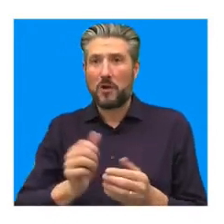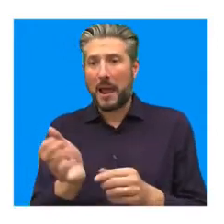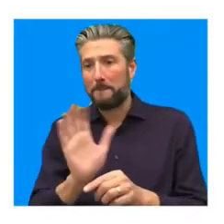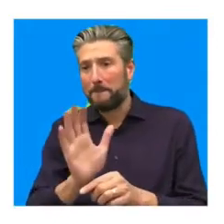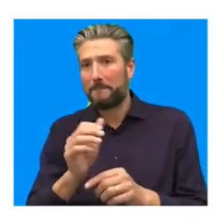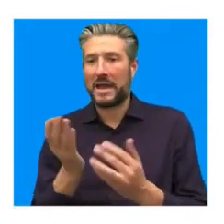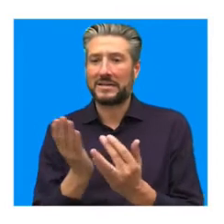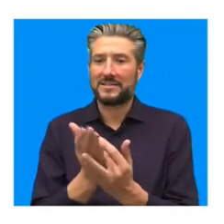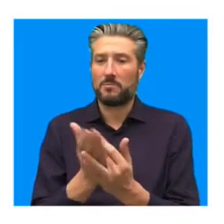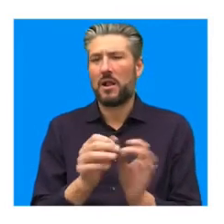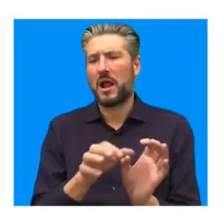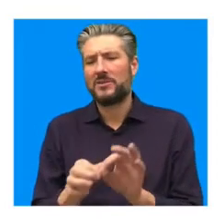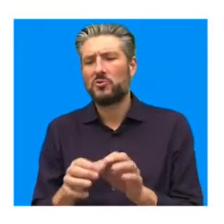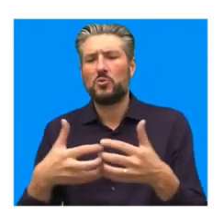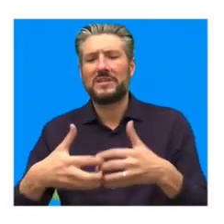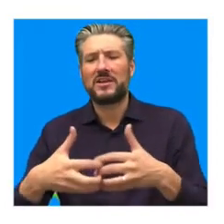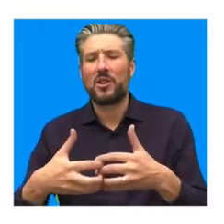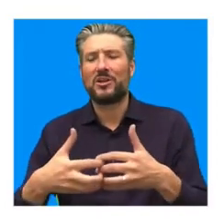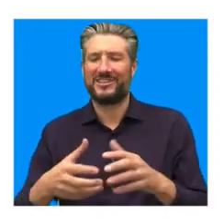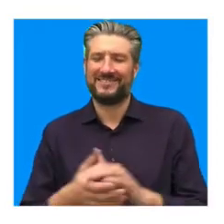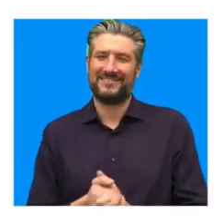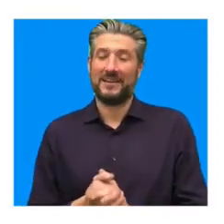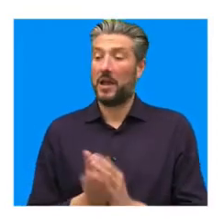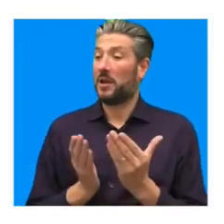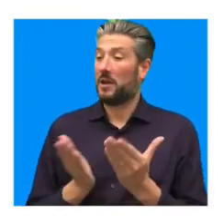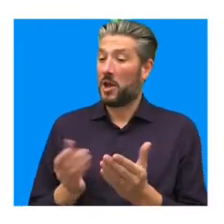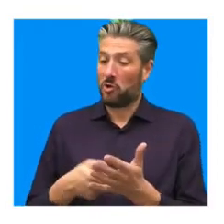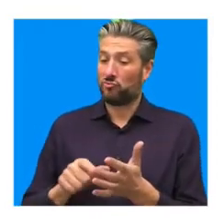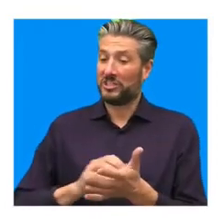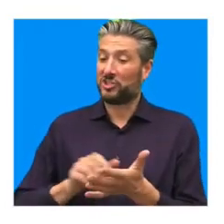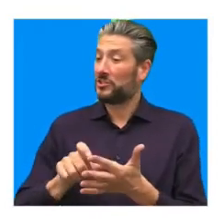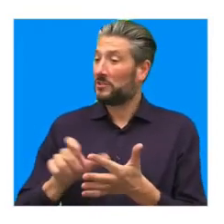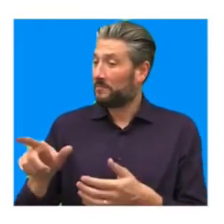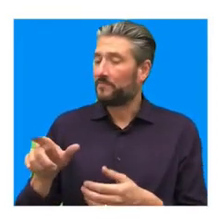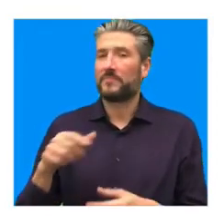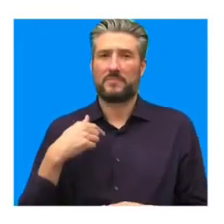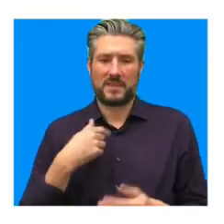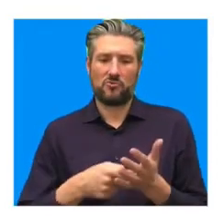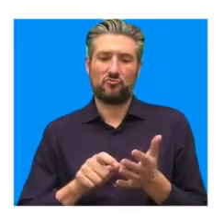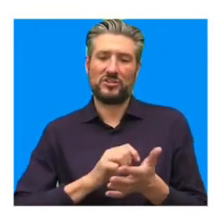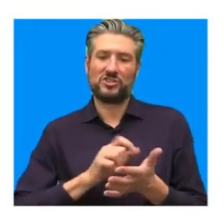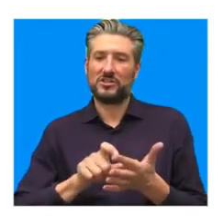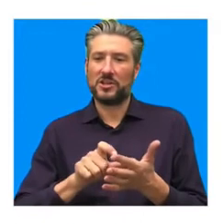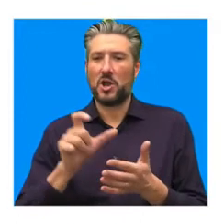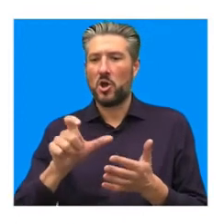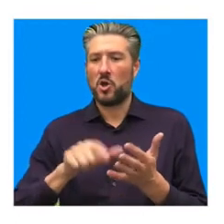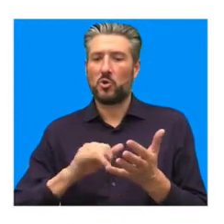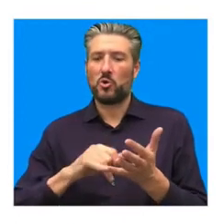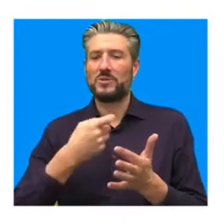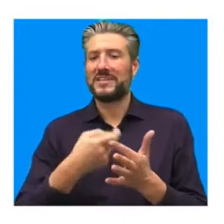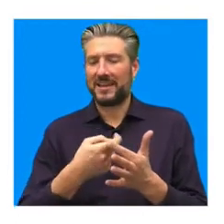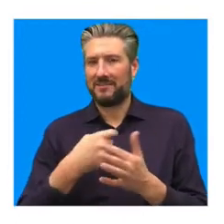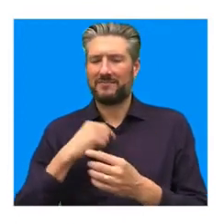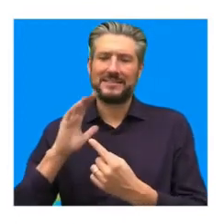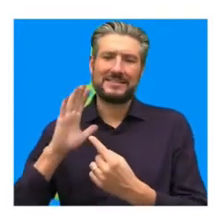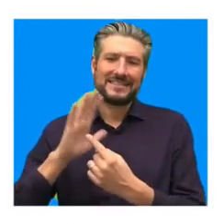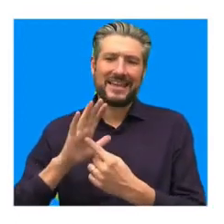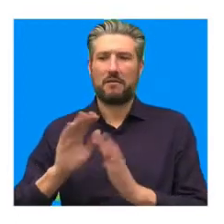you, Stephen. Richard, do you like to go next? Yeah, hi, I'm Richard Kurzik. I'm the BBC's Senior Service Assurance